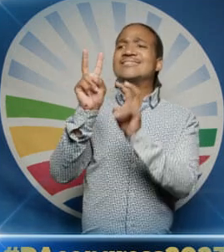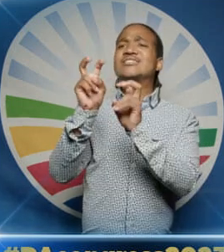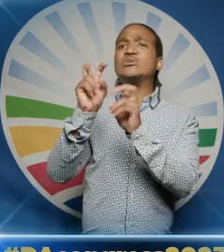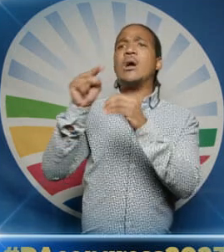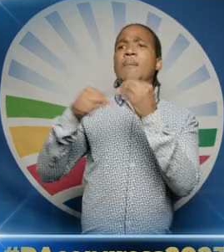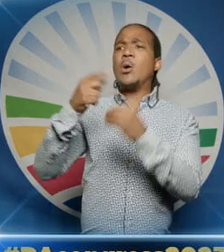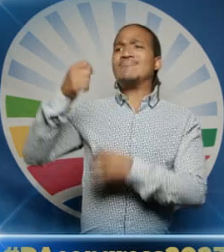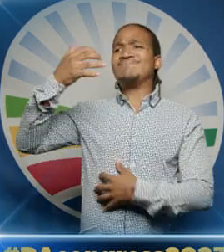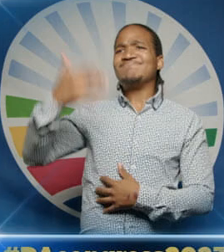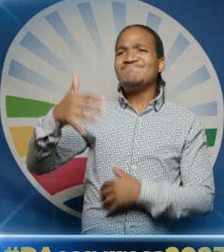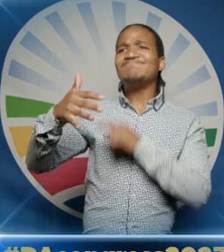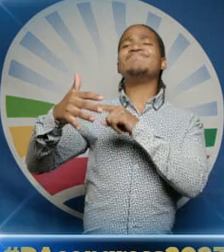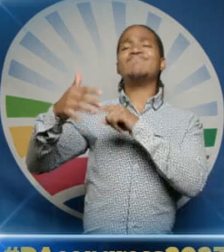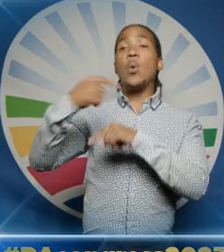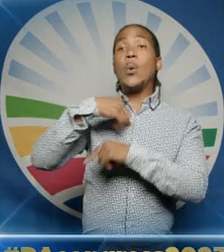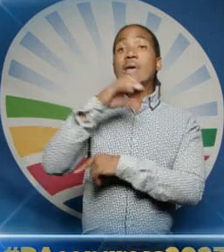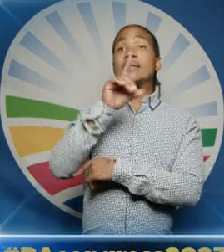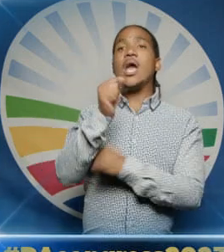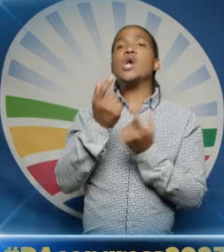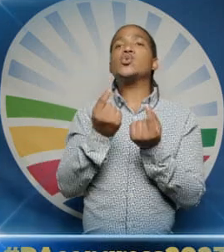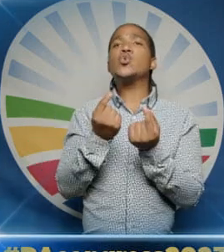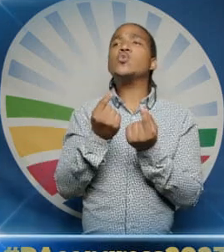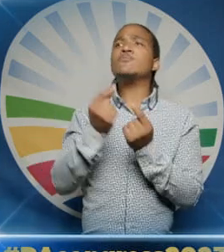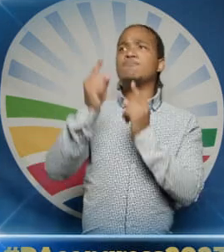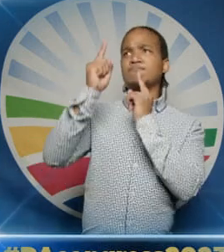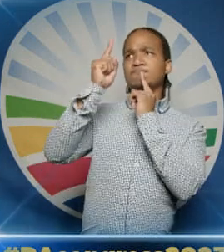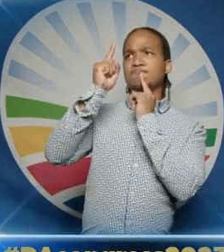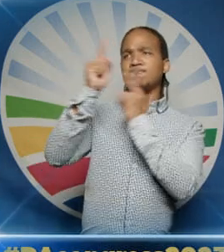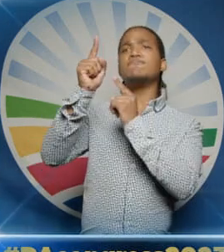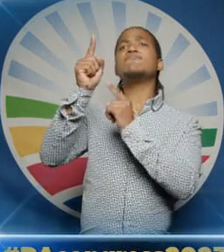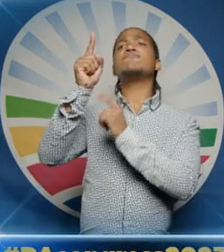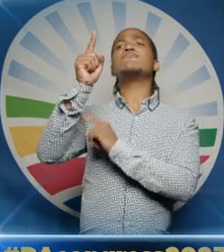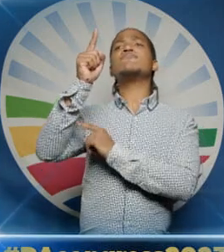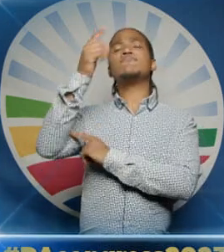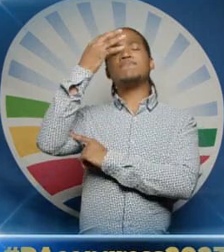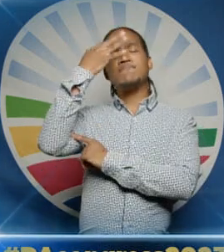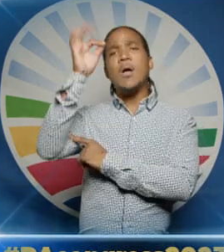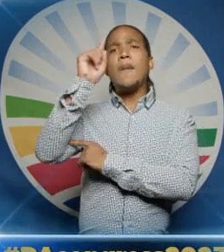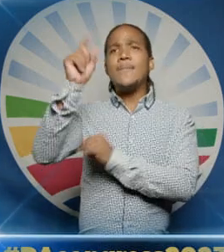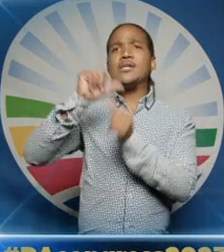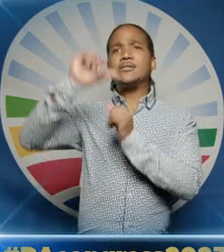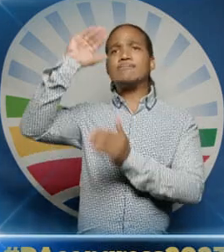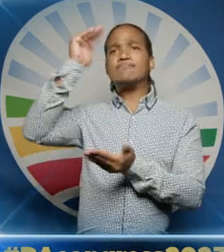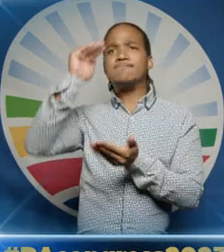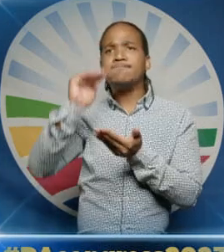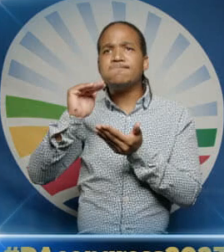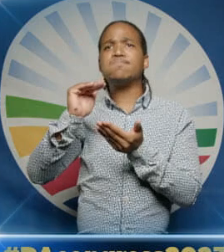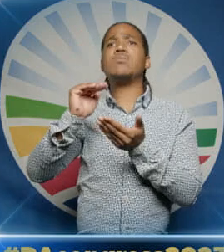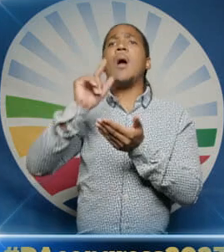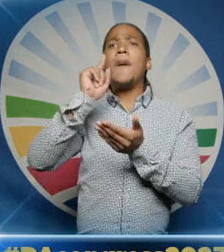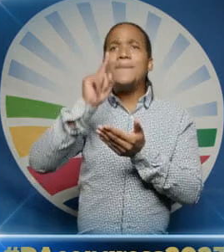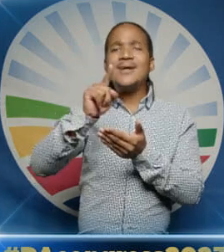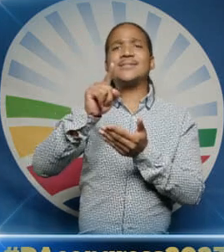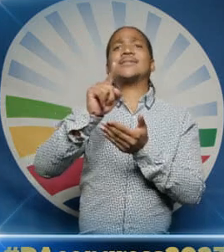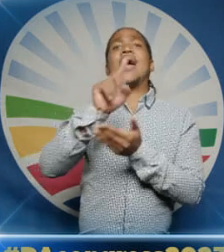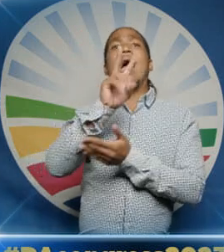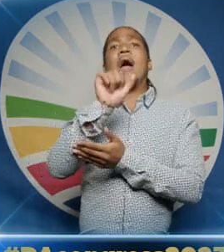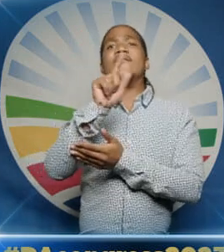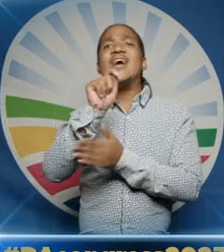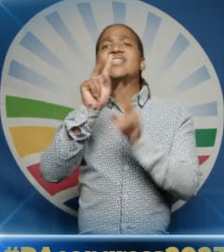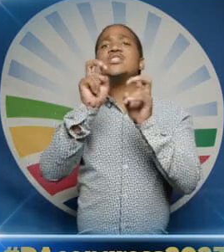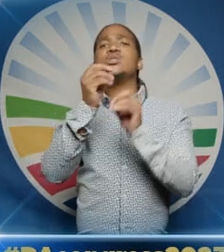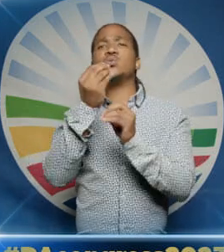living. We demanded that government slashes fuel levy and extend the list of zero VAT rated